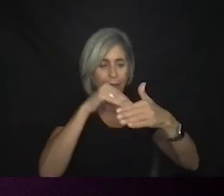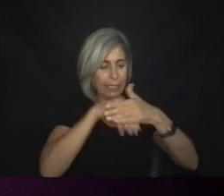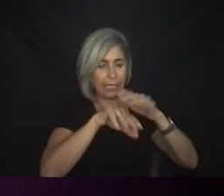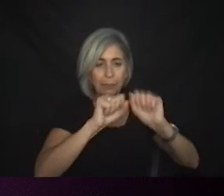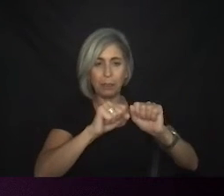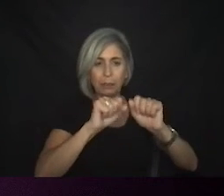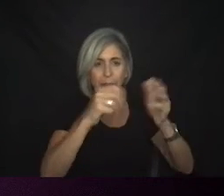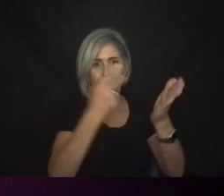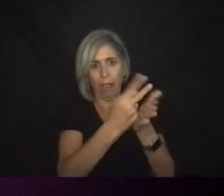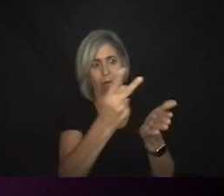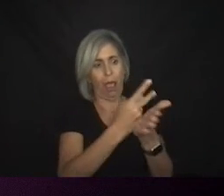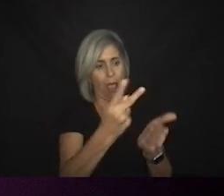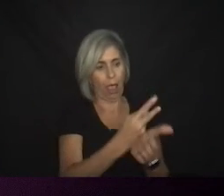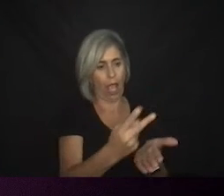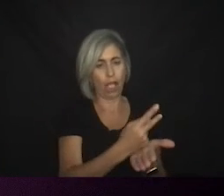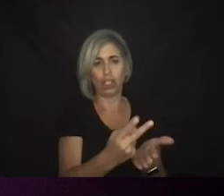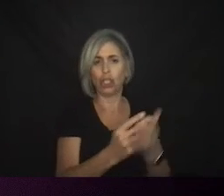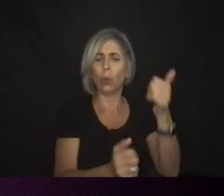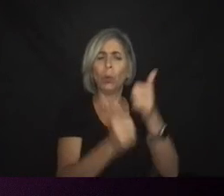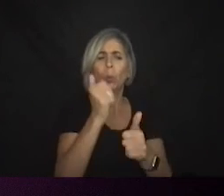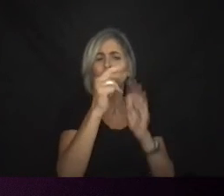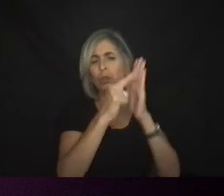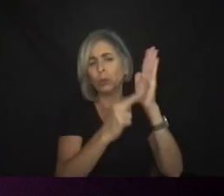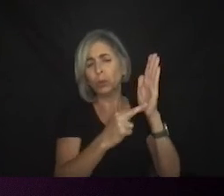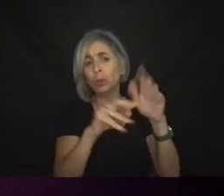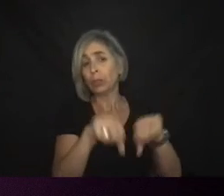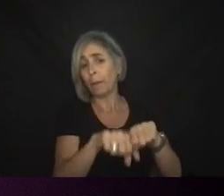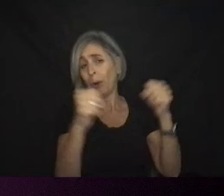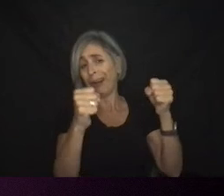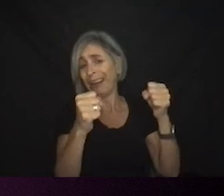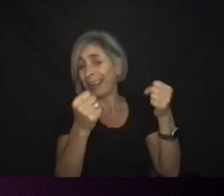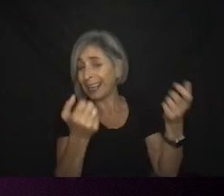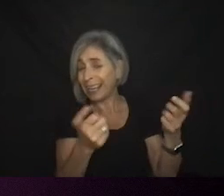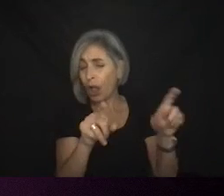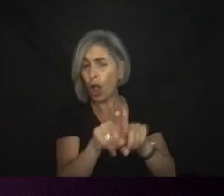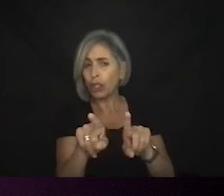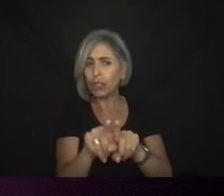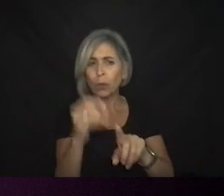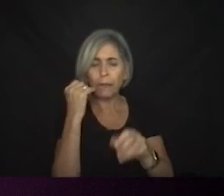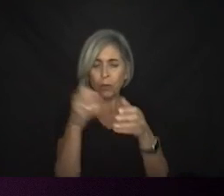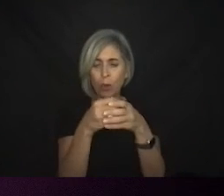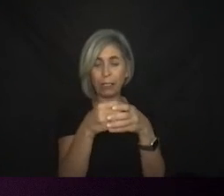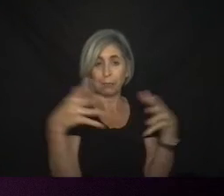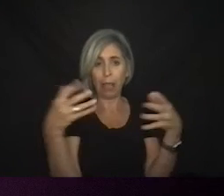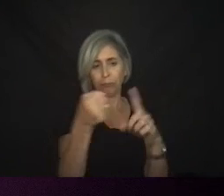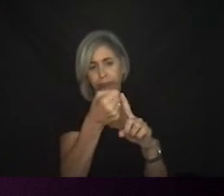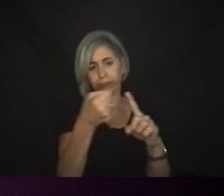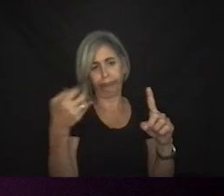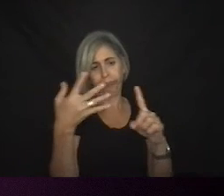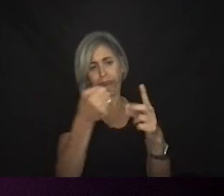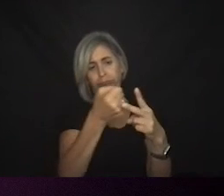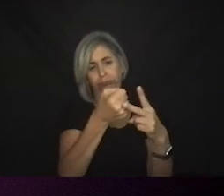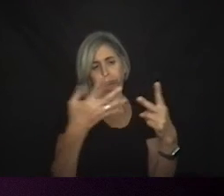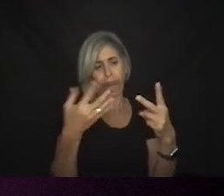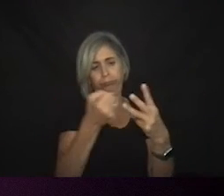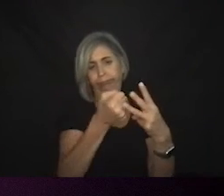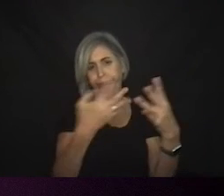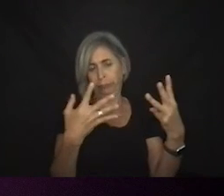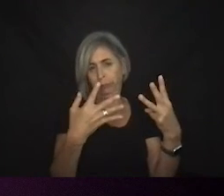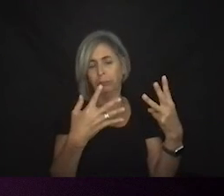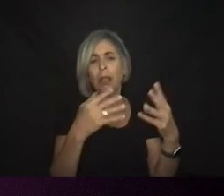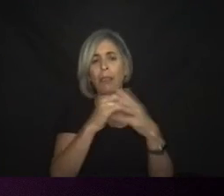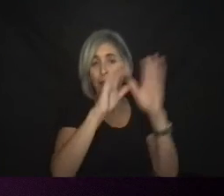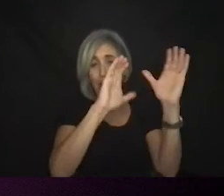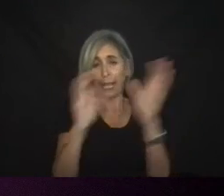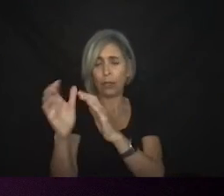accessibility failures, which accessibility rules they're breaking, and then if you expand each of the categories, it will tell